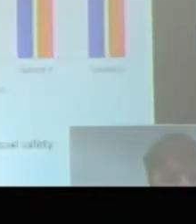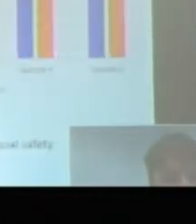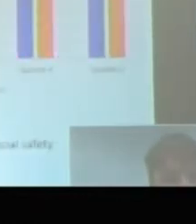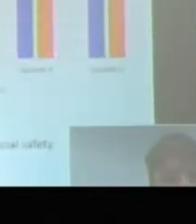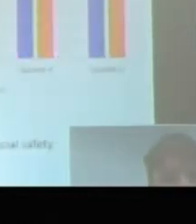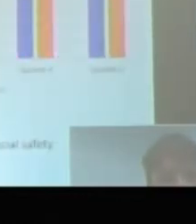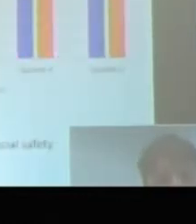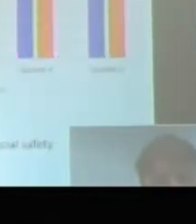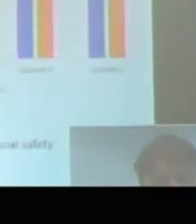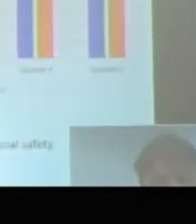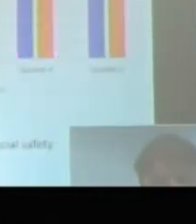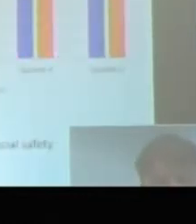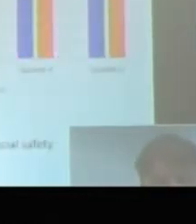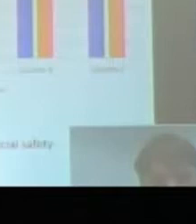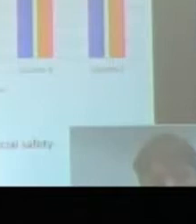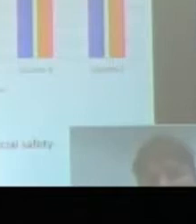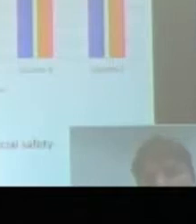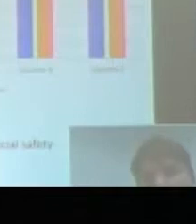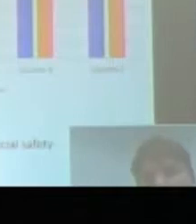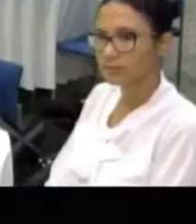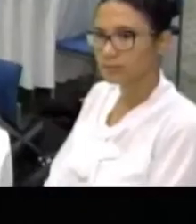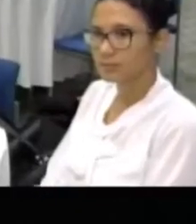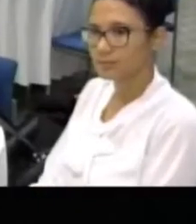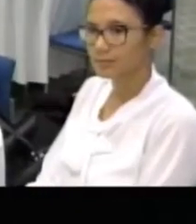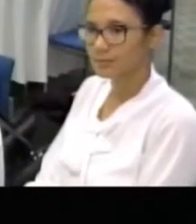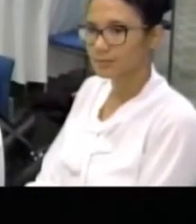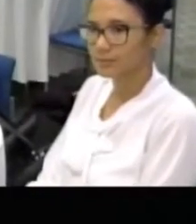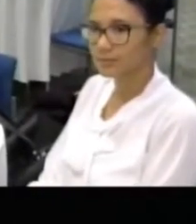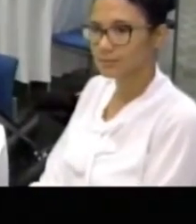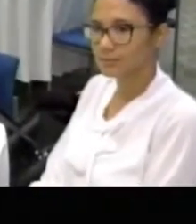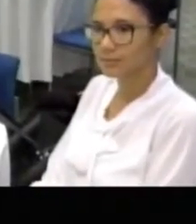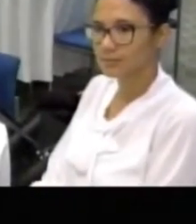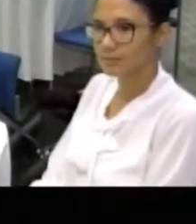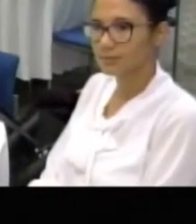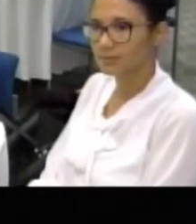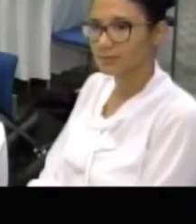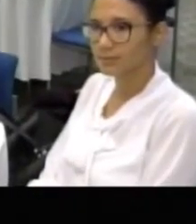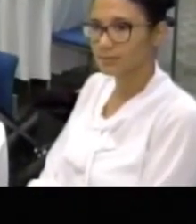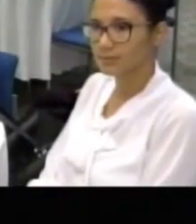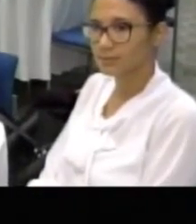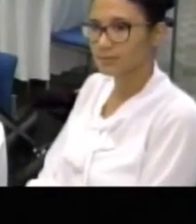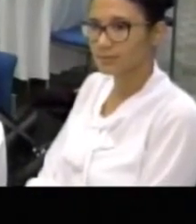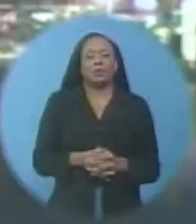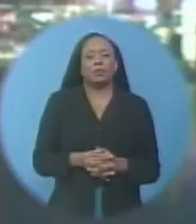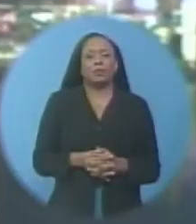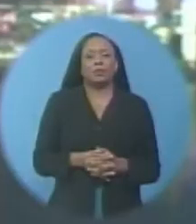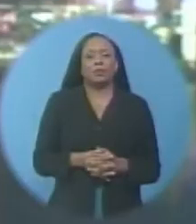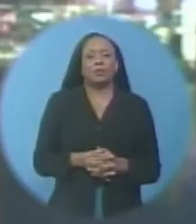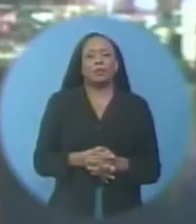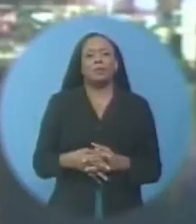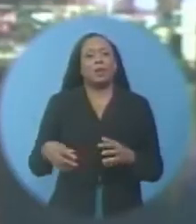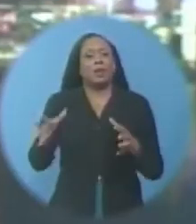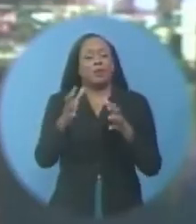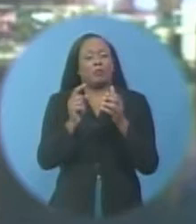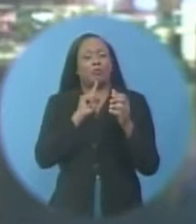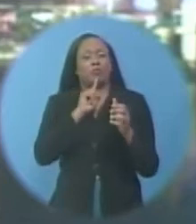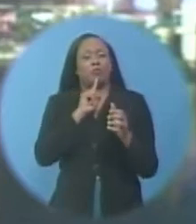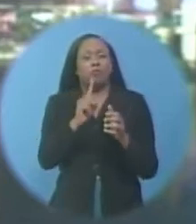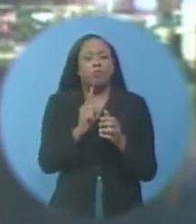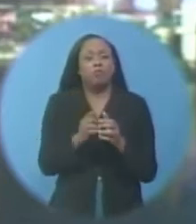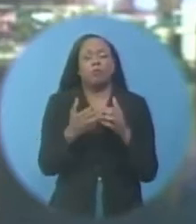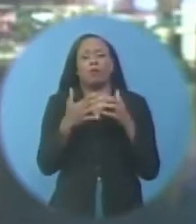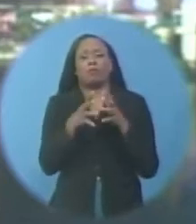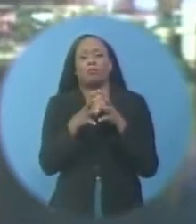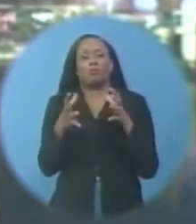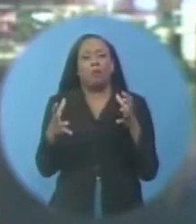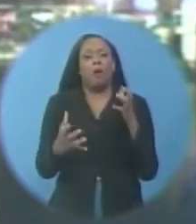by the Inter-American Development Bank. The survey, which targeted over 2,500 householders, was the largest of its